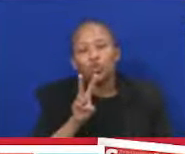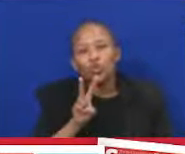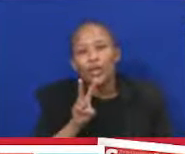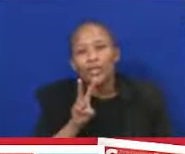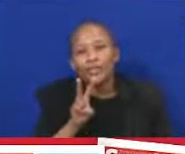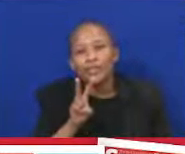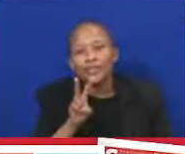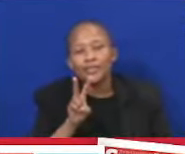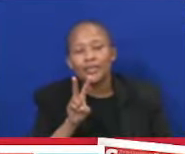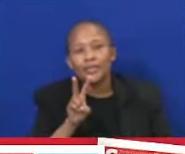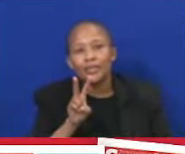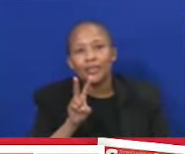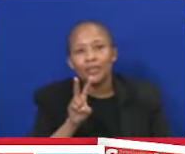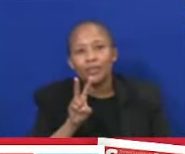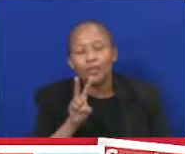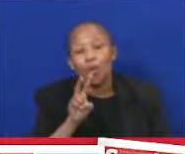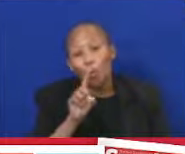1/2024.